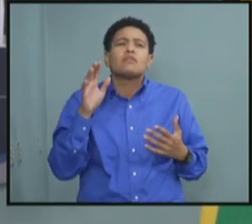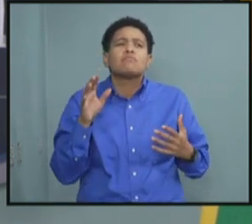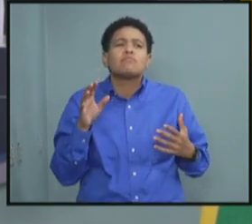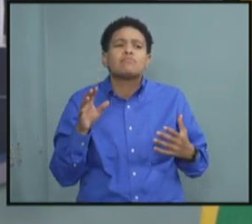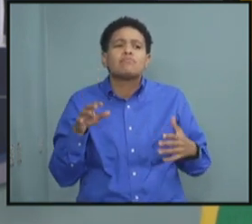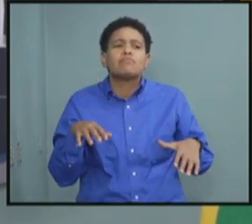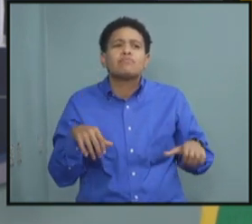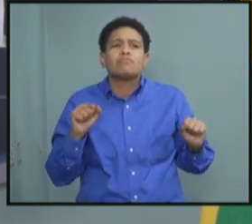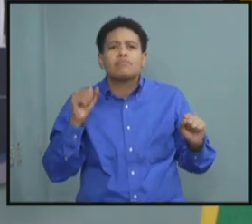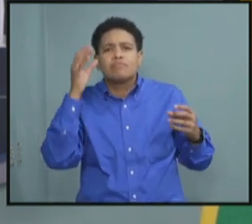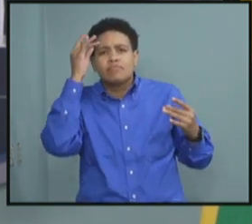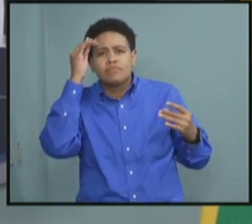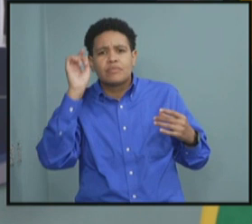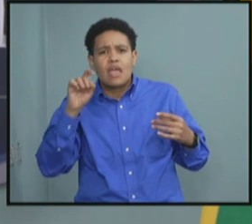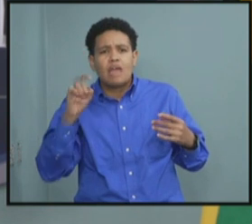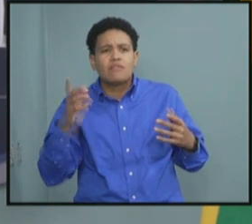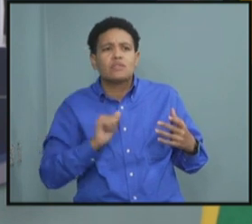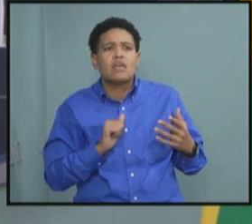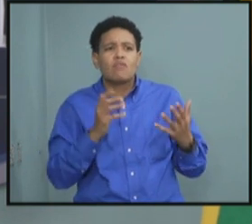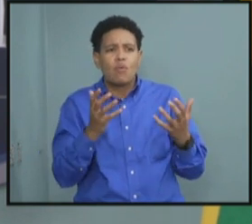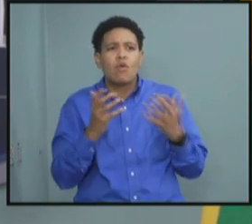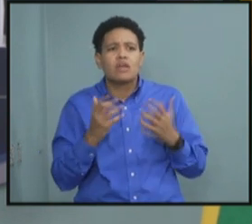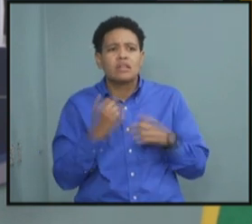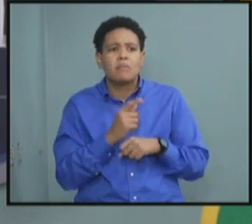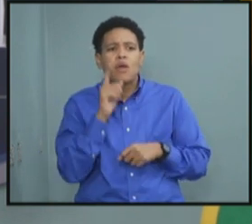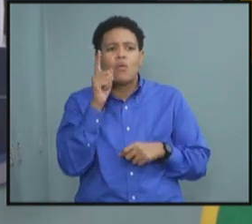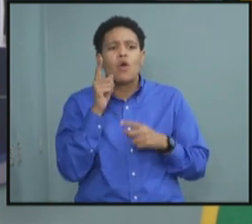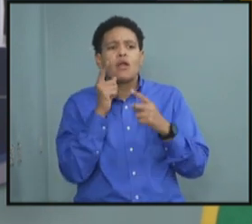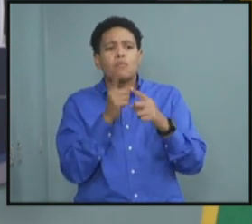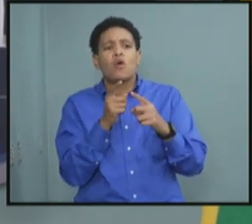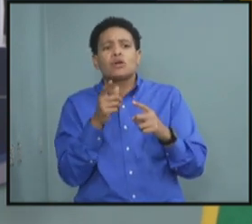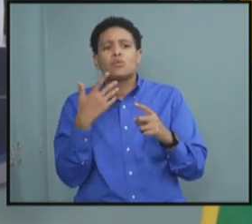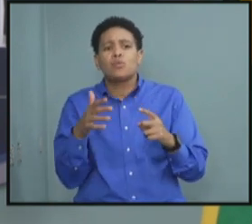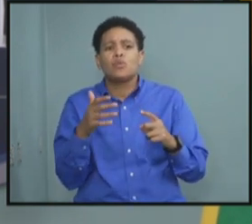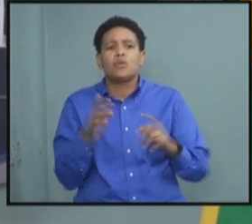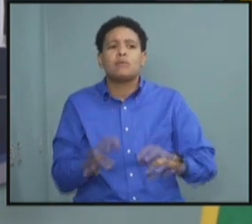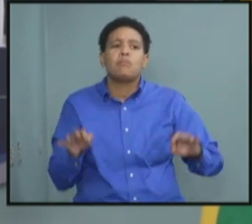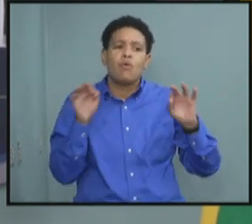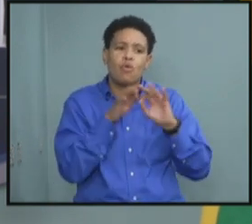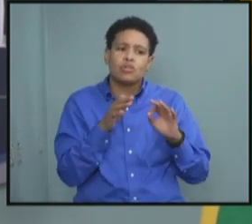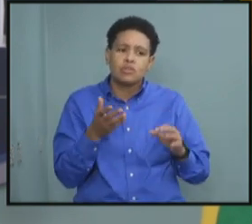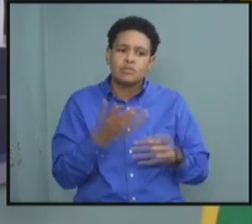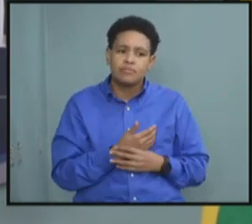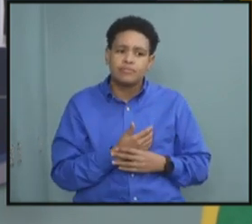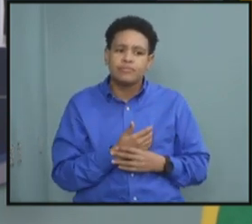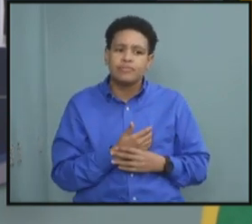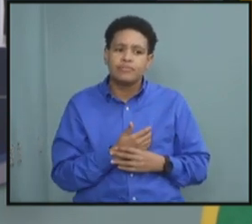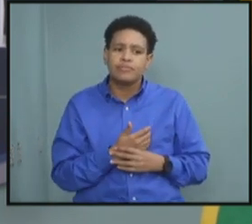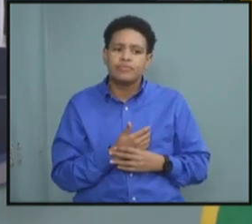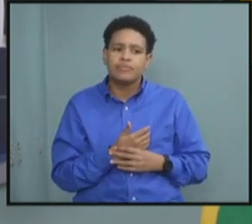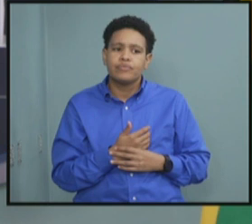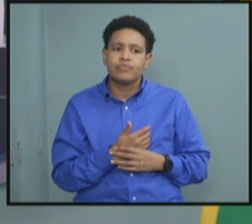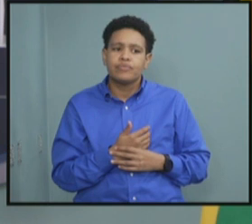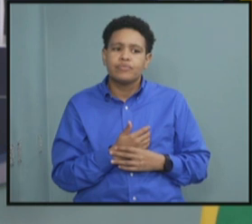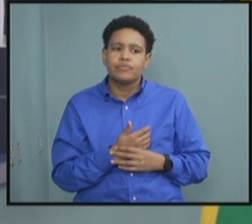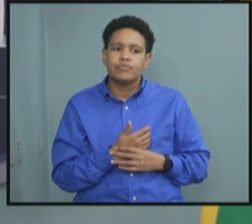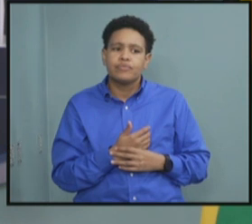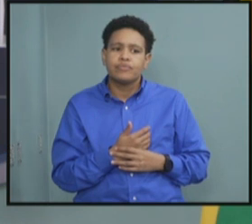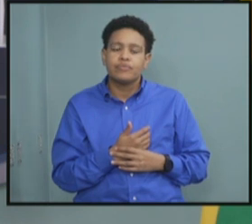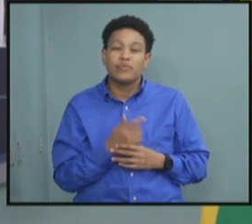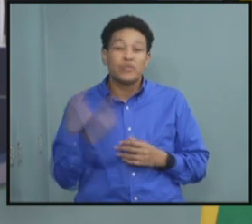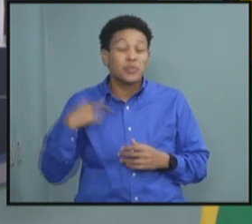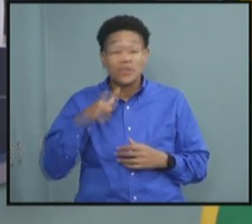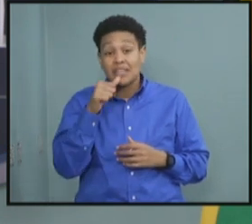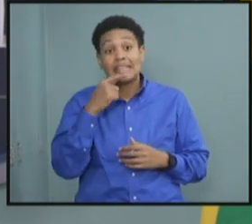under consideration. I just want to make one point which is important, that we are not saying that